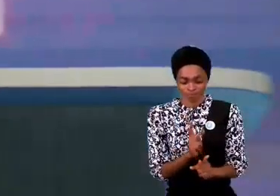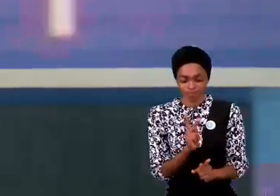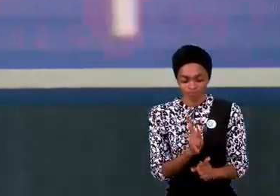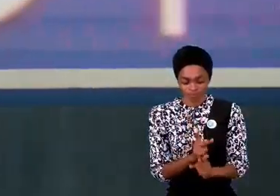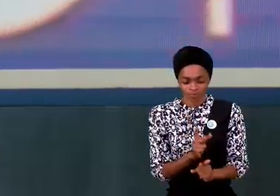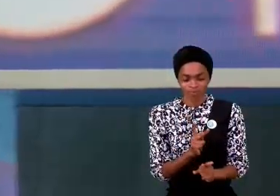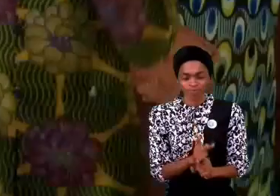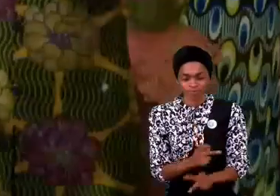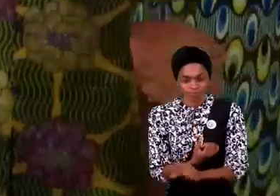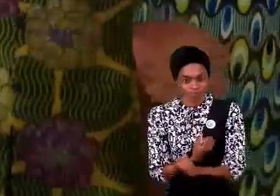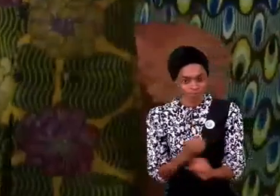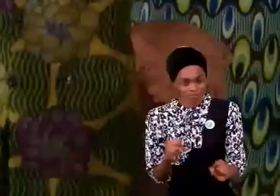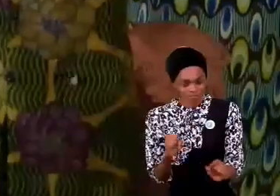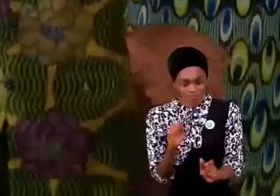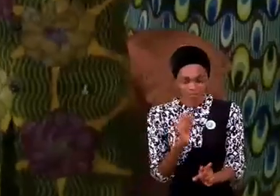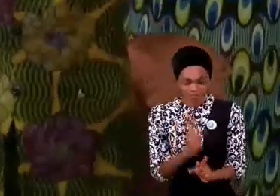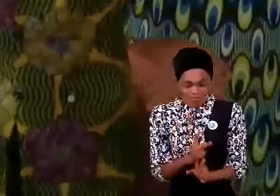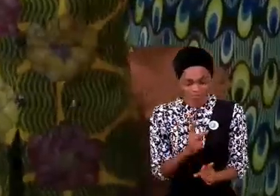carry your.